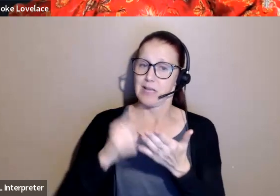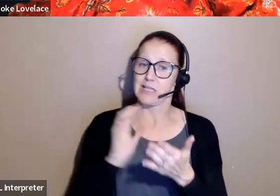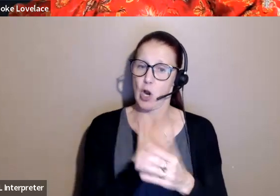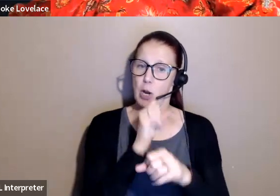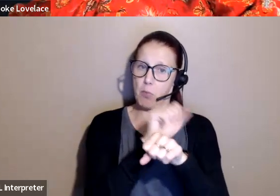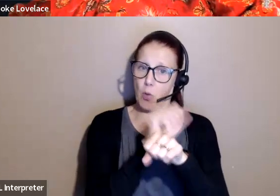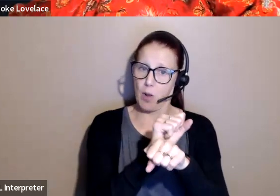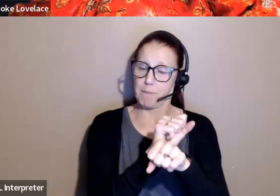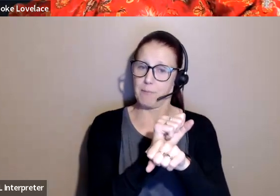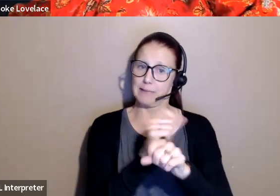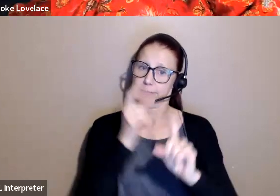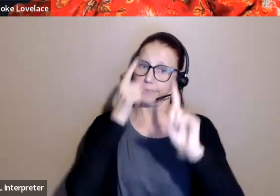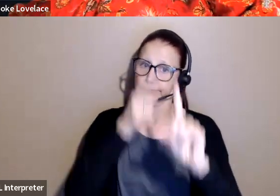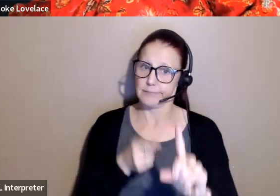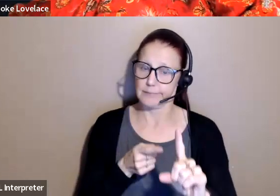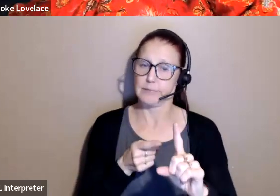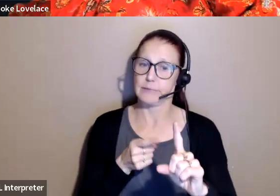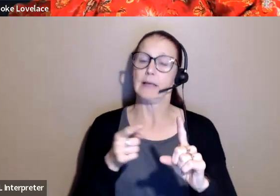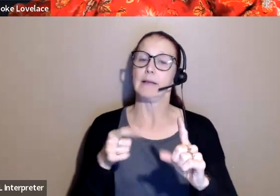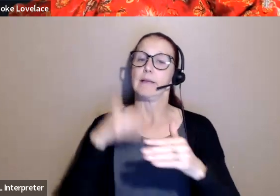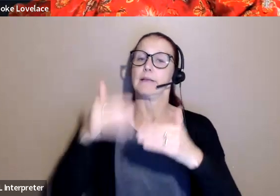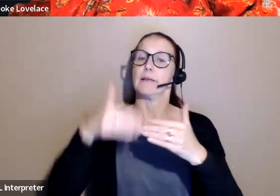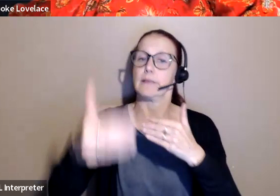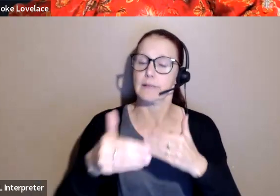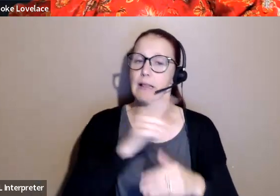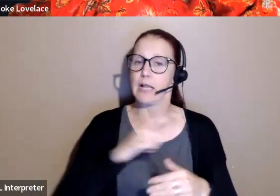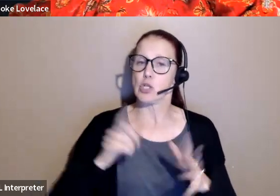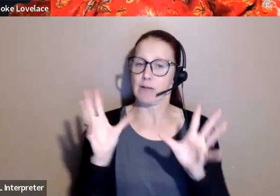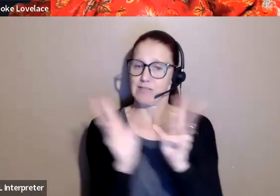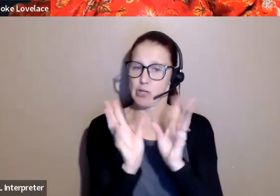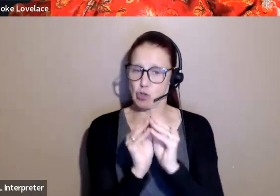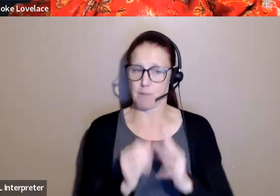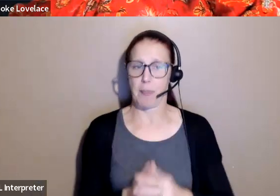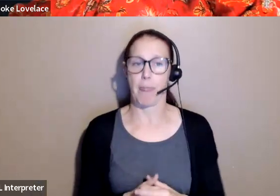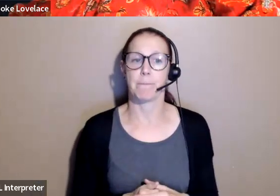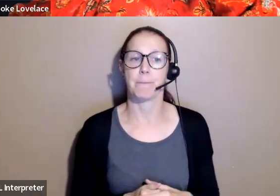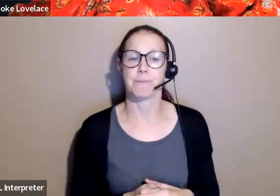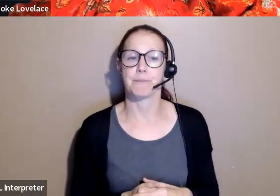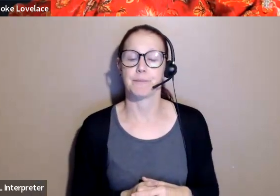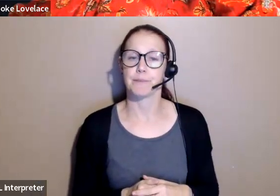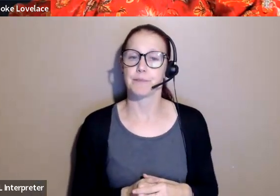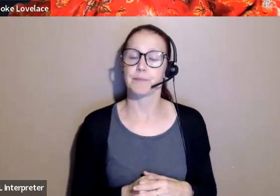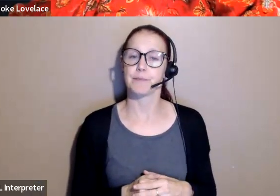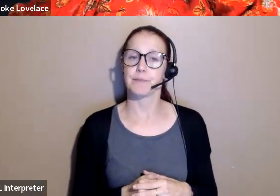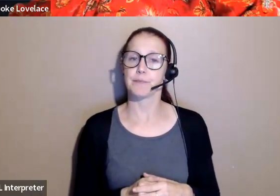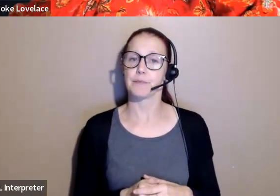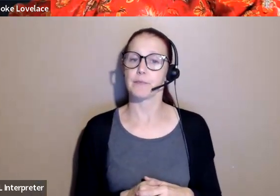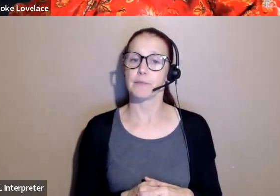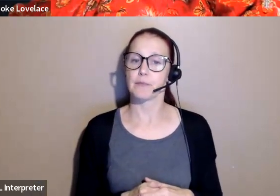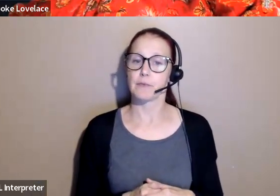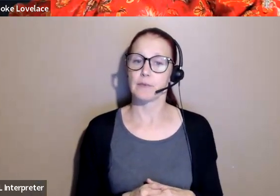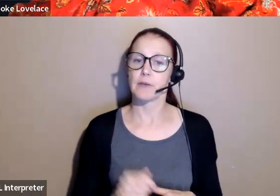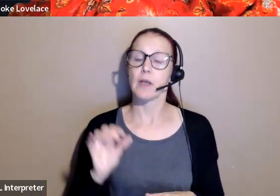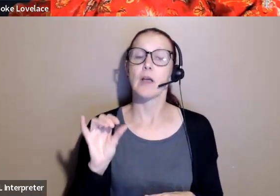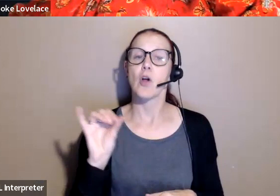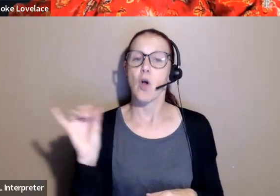employment initiatives in the upcoming legislative session, which there also is, as